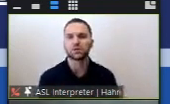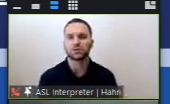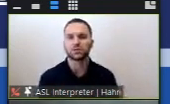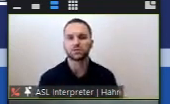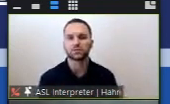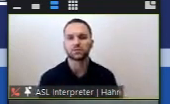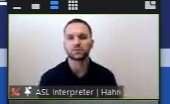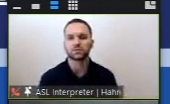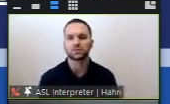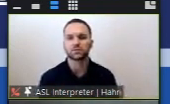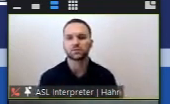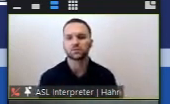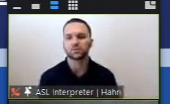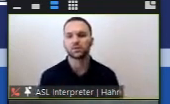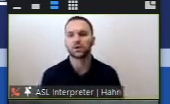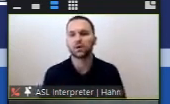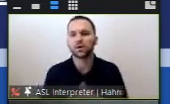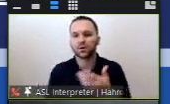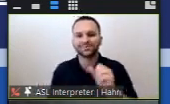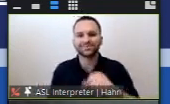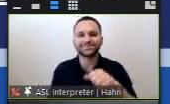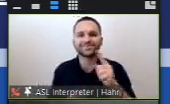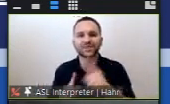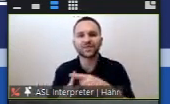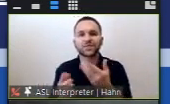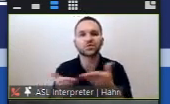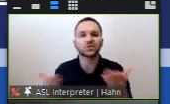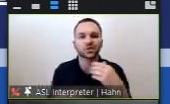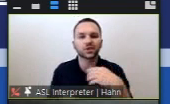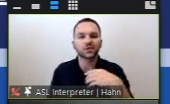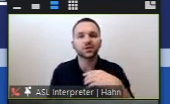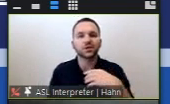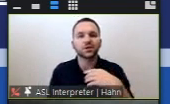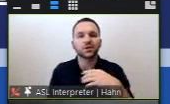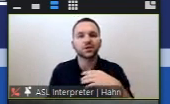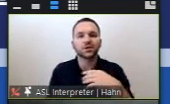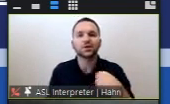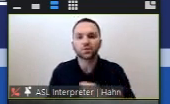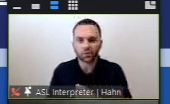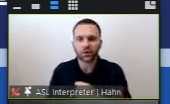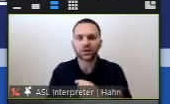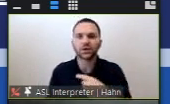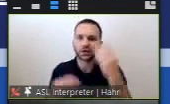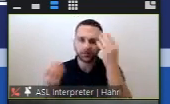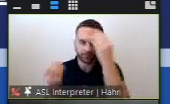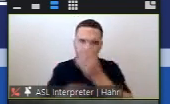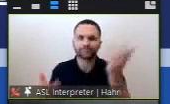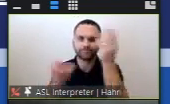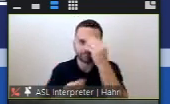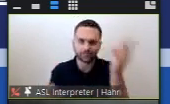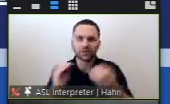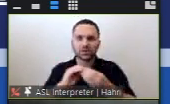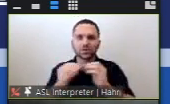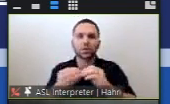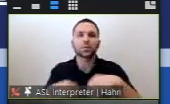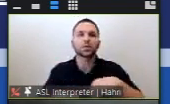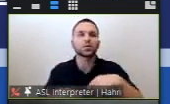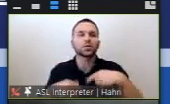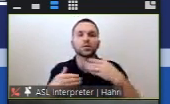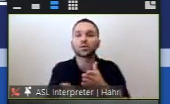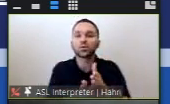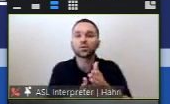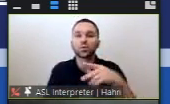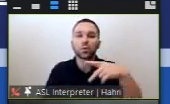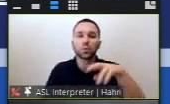Yeah, so the first thing I want to say is that we have been regularly sharing this data during press conferences. Certainly, there have been